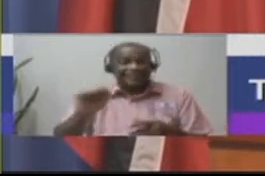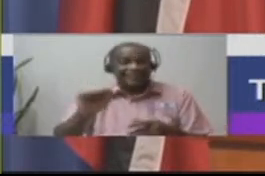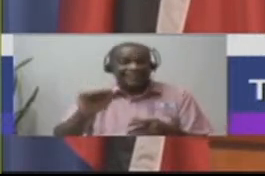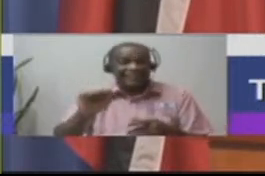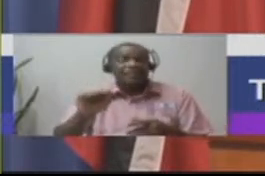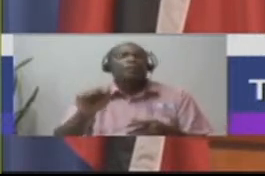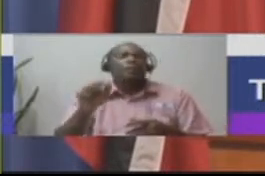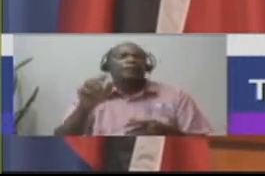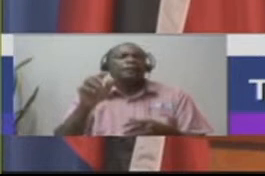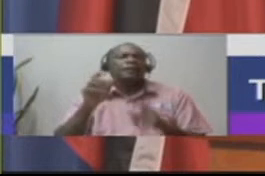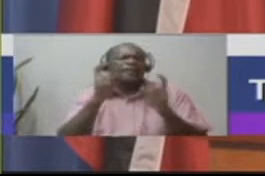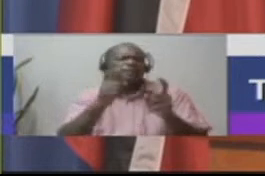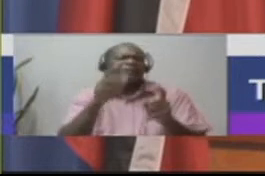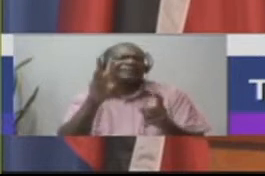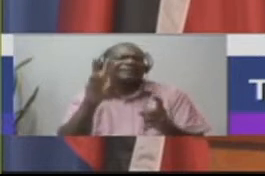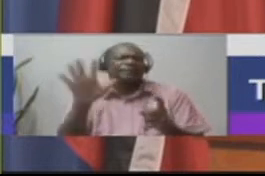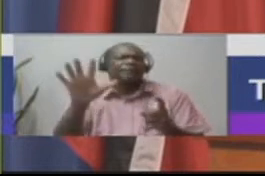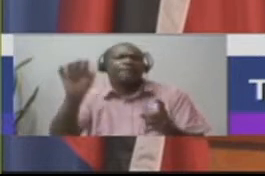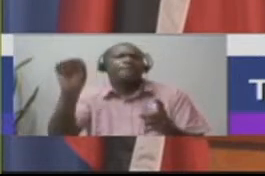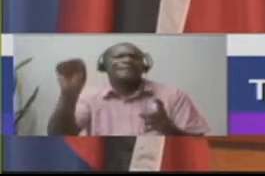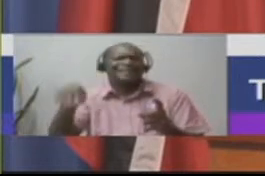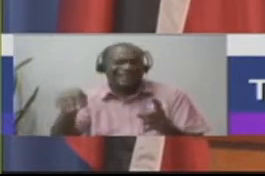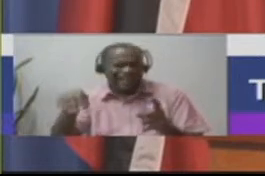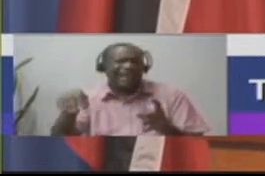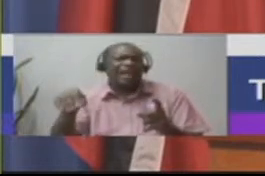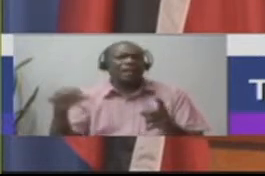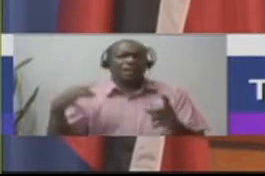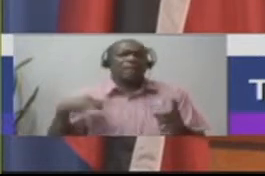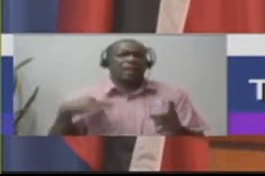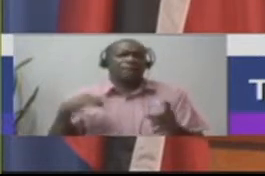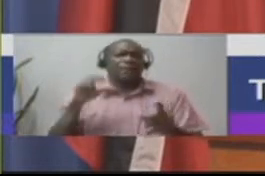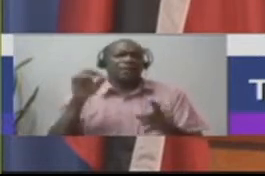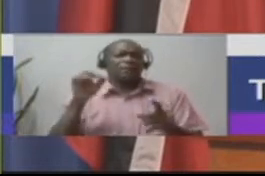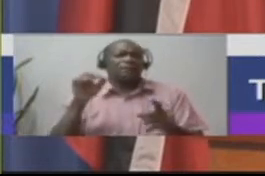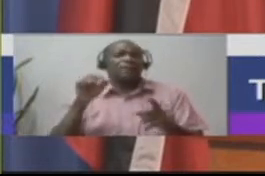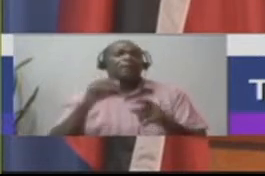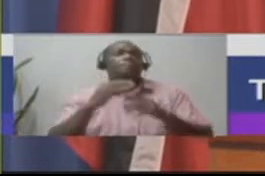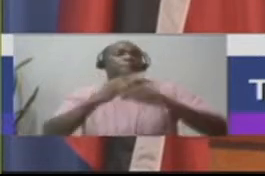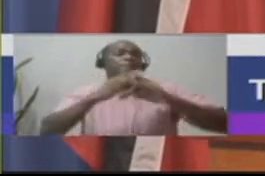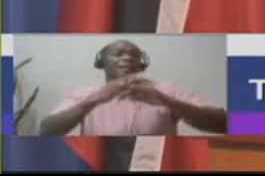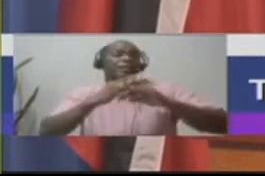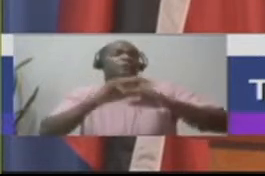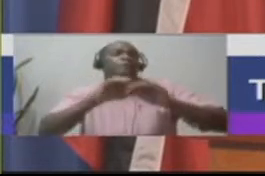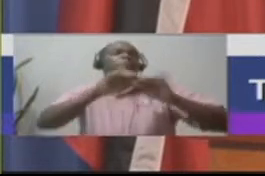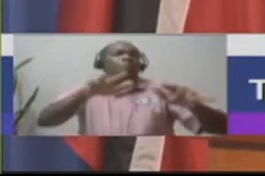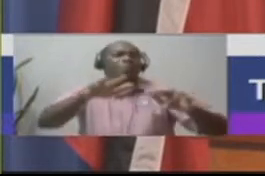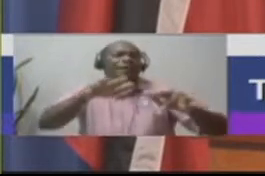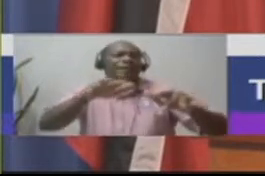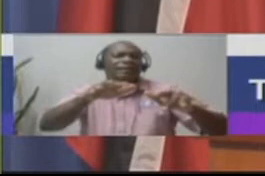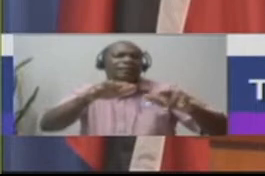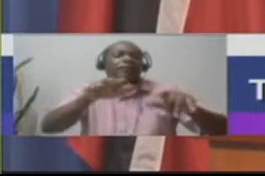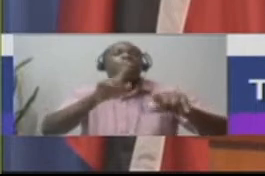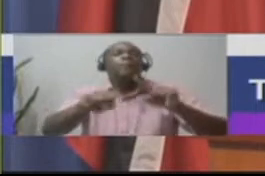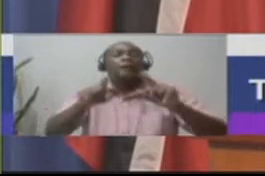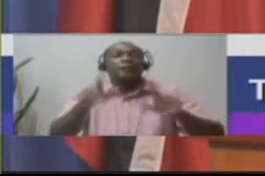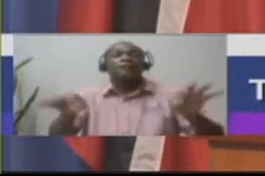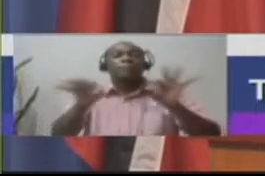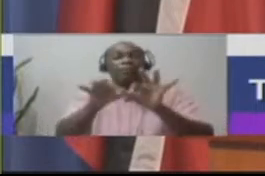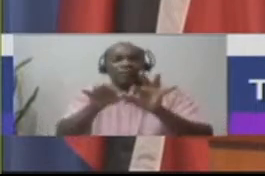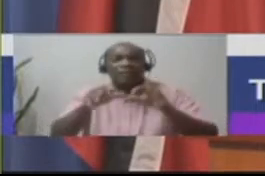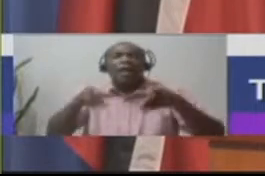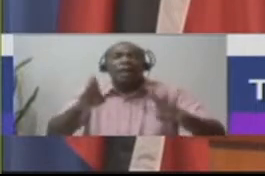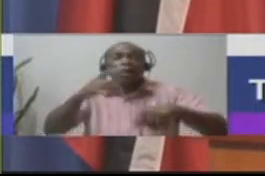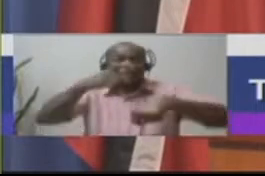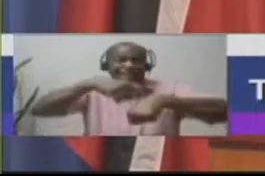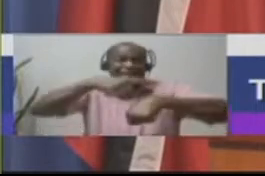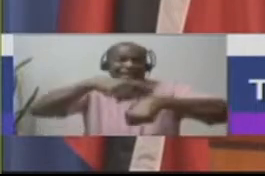and transmitting that onward to somebody else. So there are added benefits as well, but you have to allow the time to take its course before you get